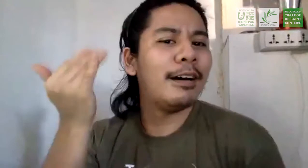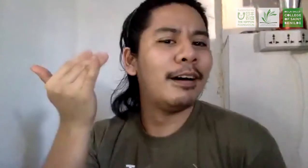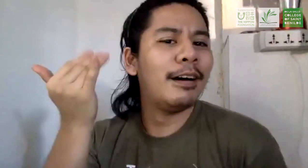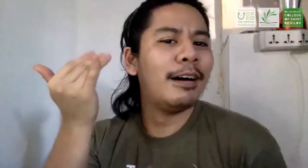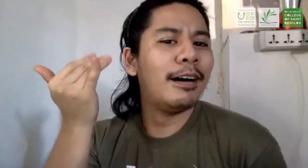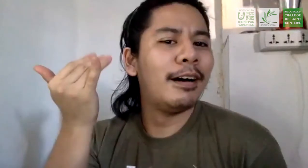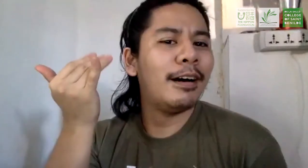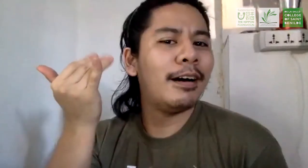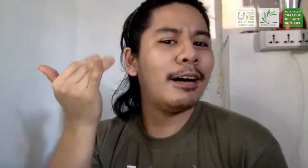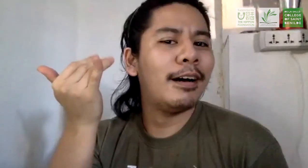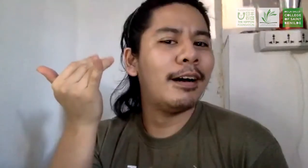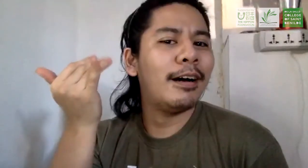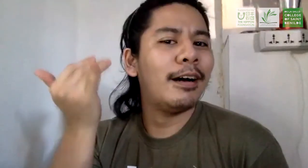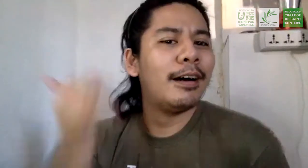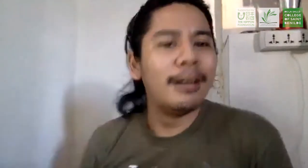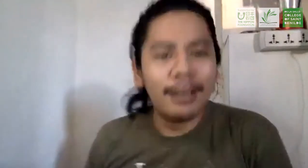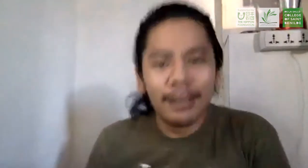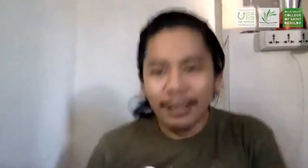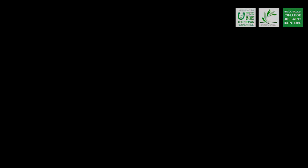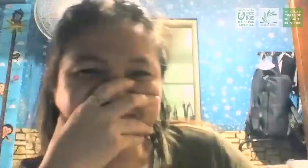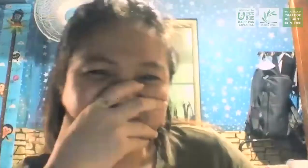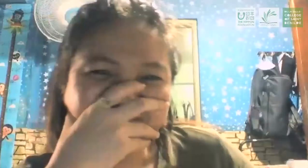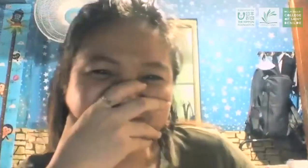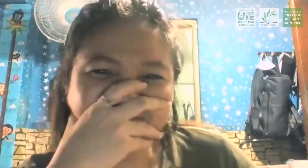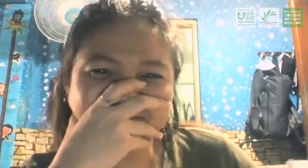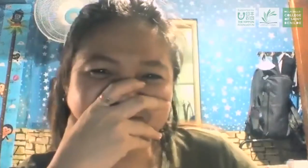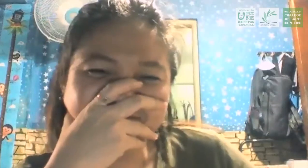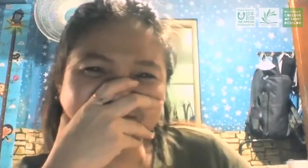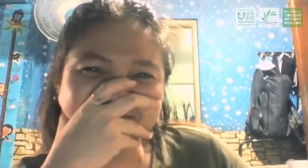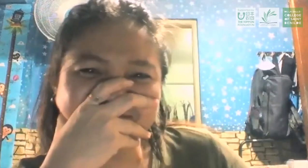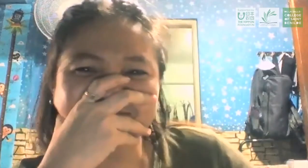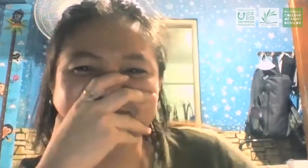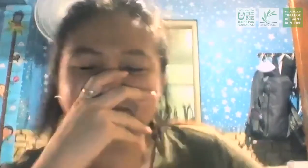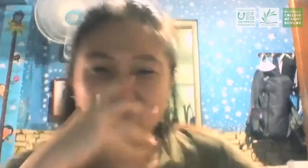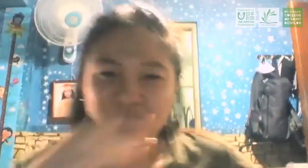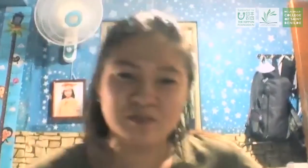Then you pick B. So what's your explanation?